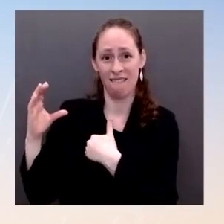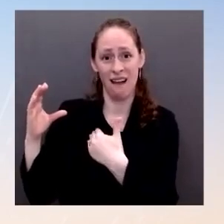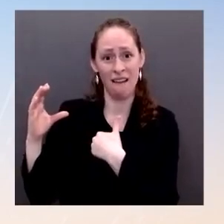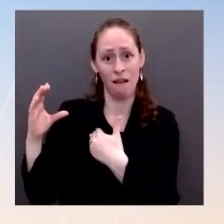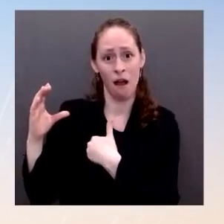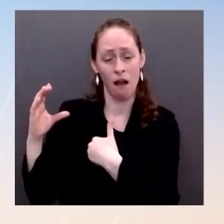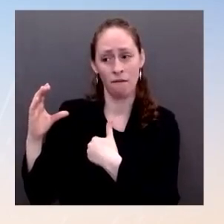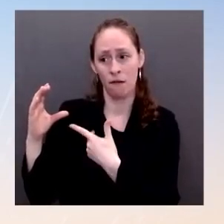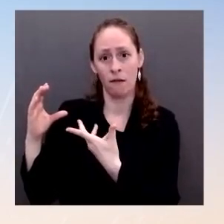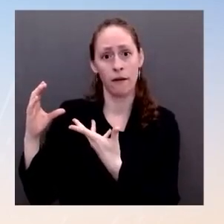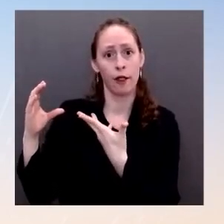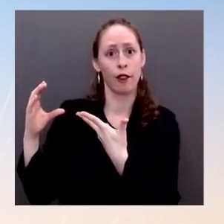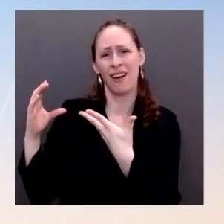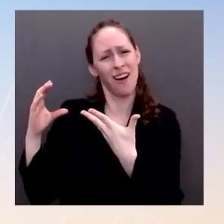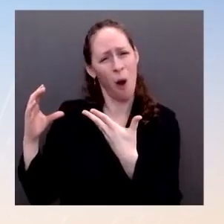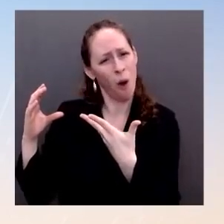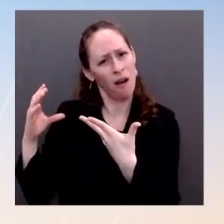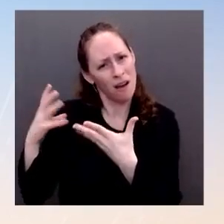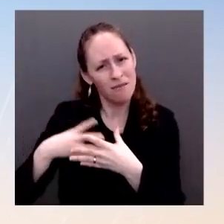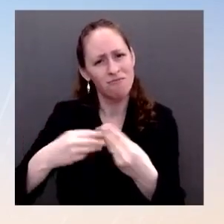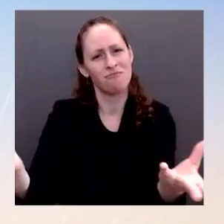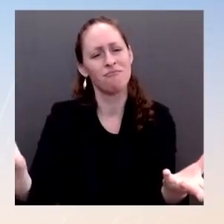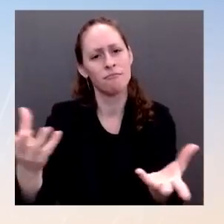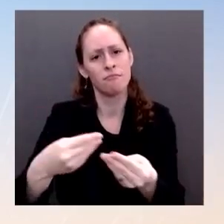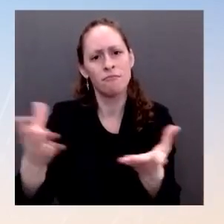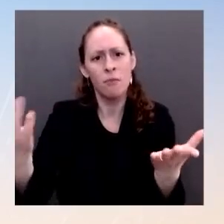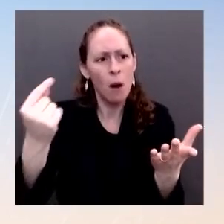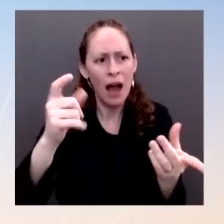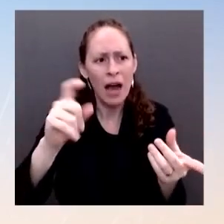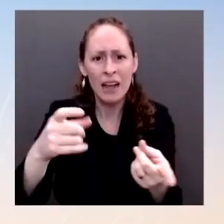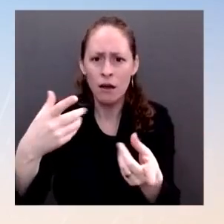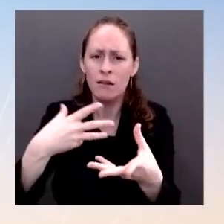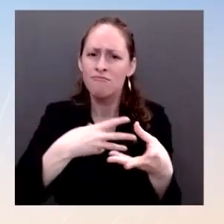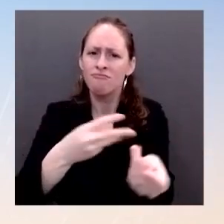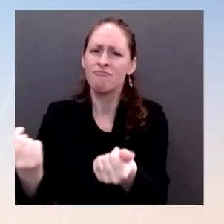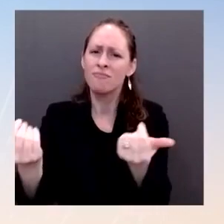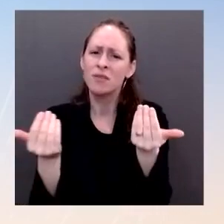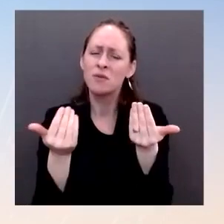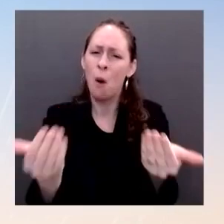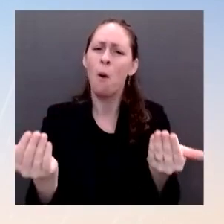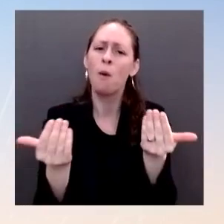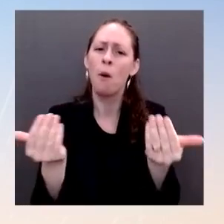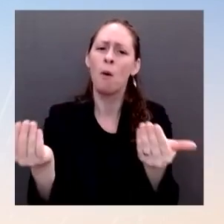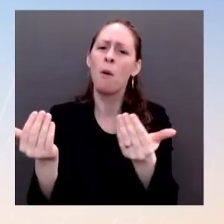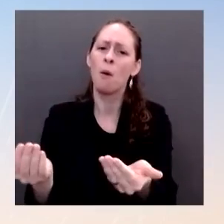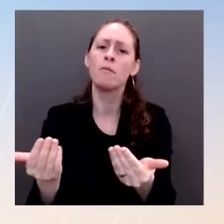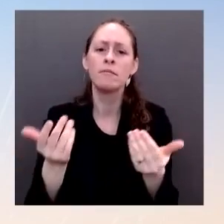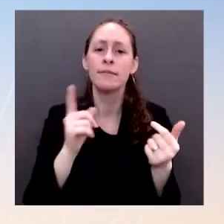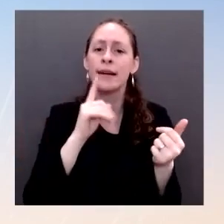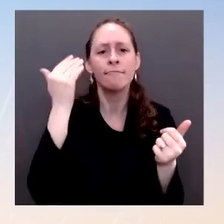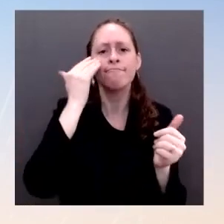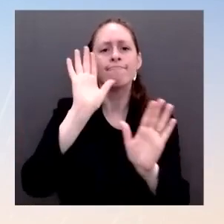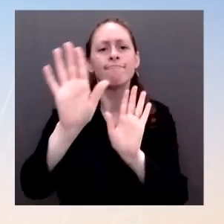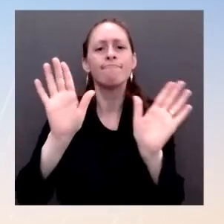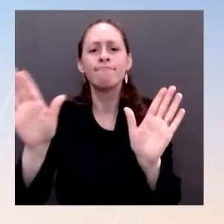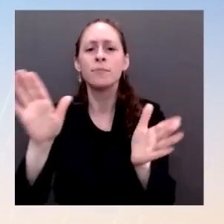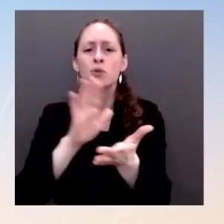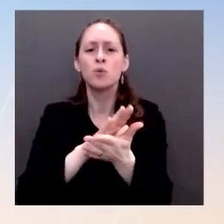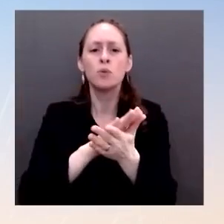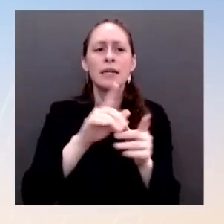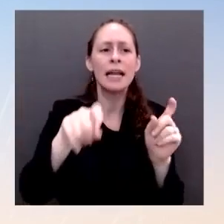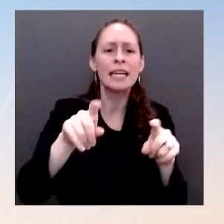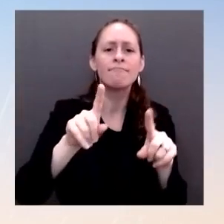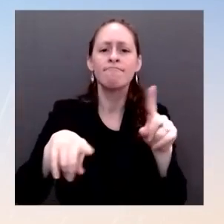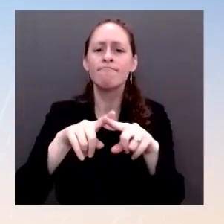districts to know that different school districts spend it in different ways. So in DeKalb County in Georgia and Desert Sands in California, they're investing in